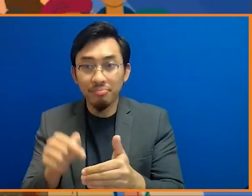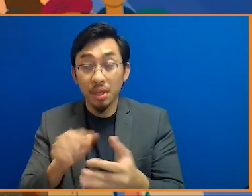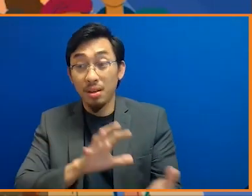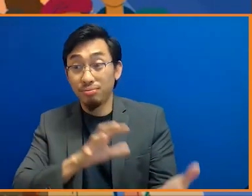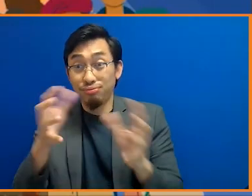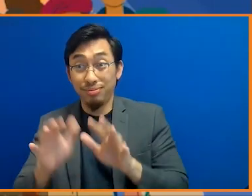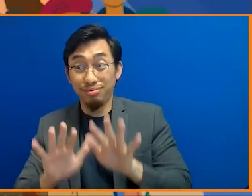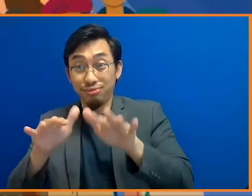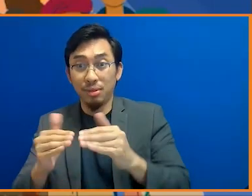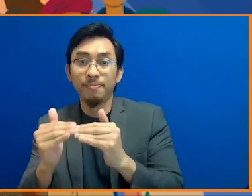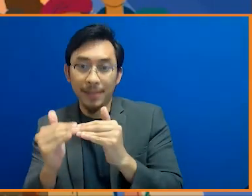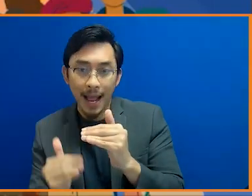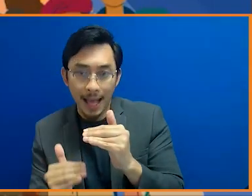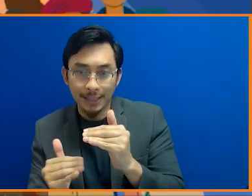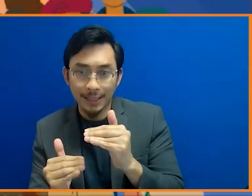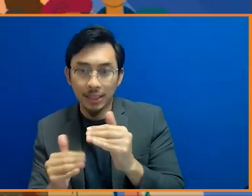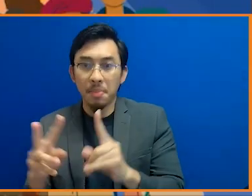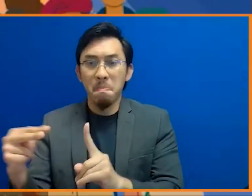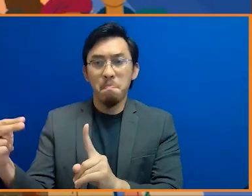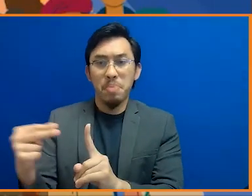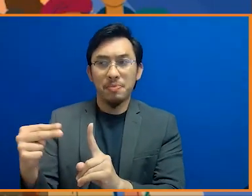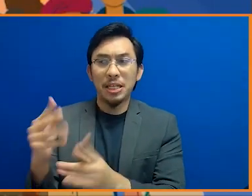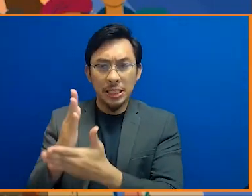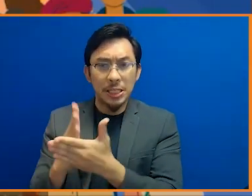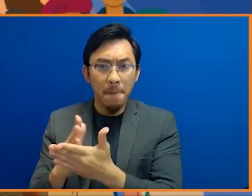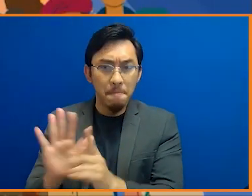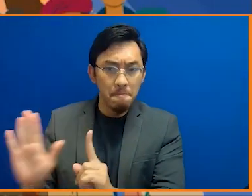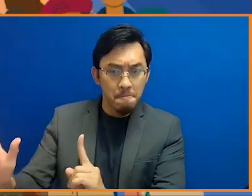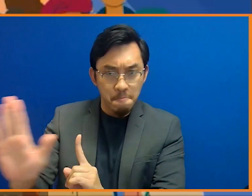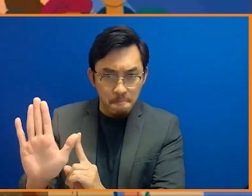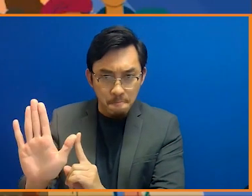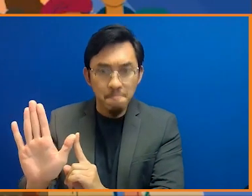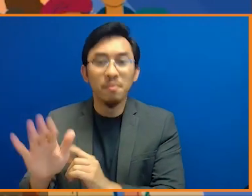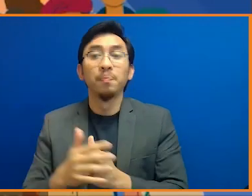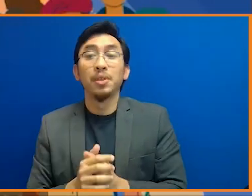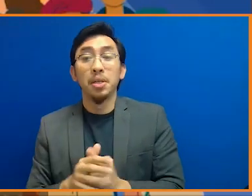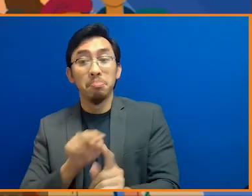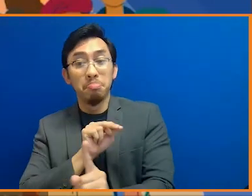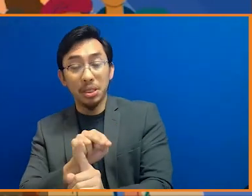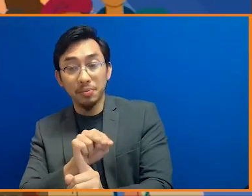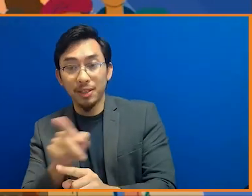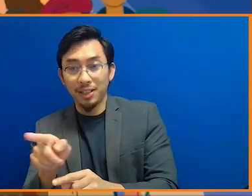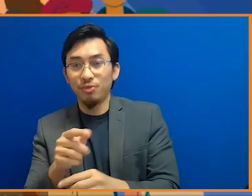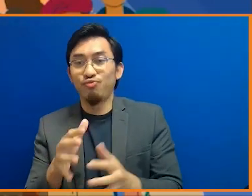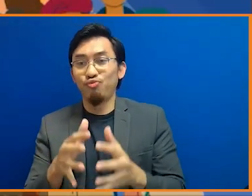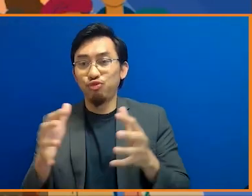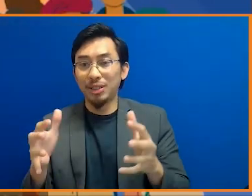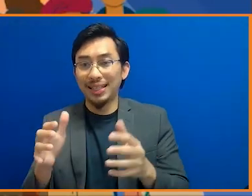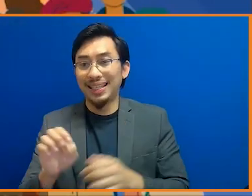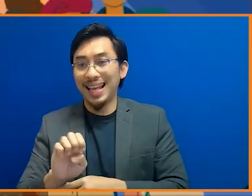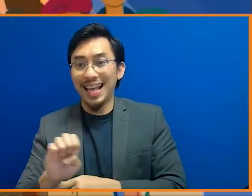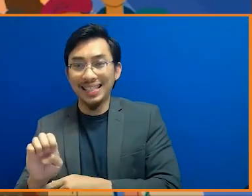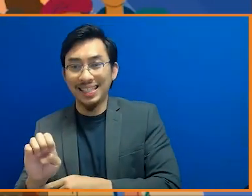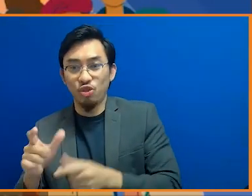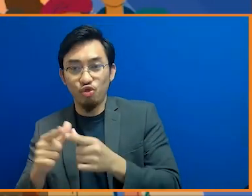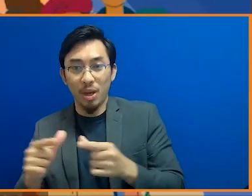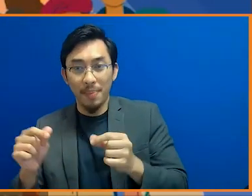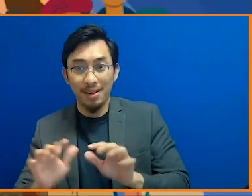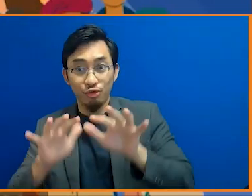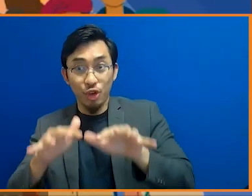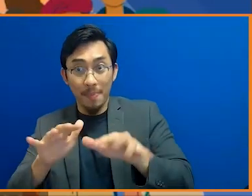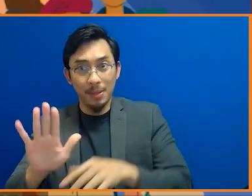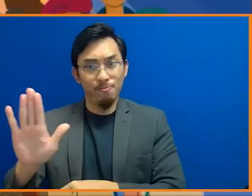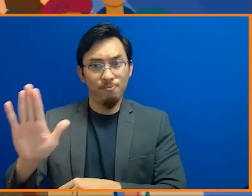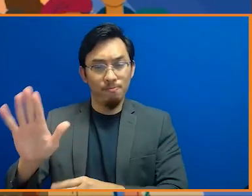risk reductions from the perspective of some of them is from perspective of Great East Japan